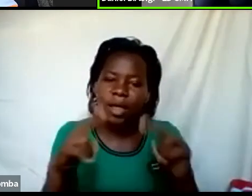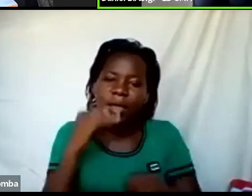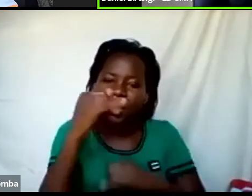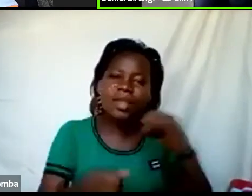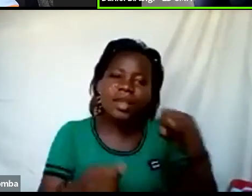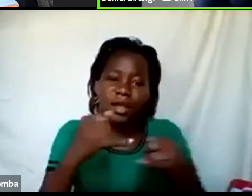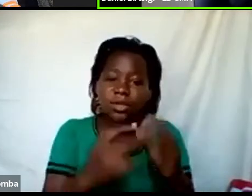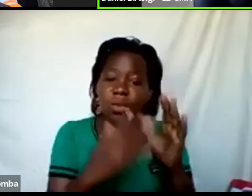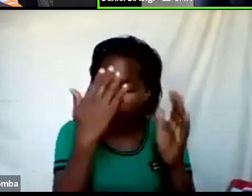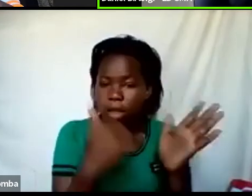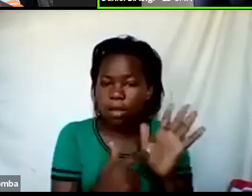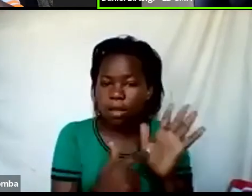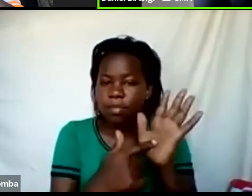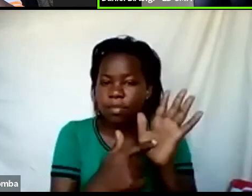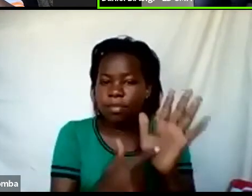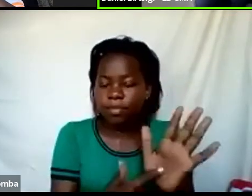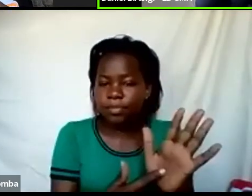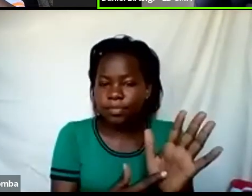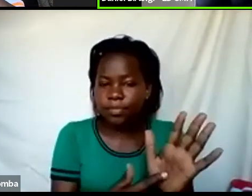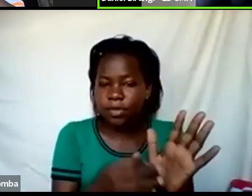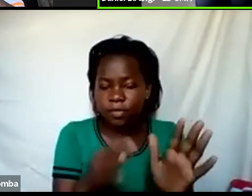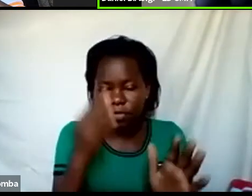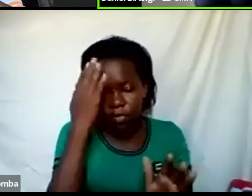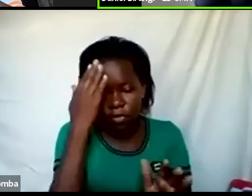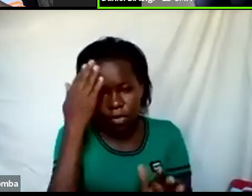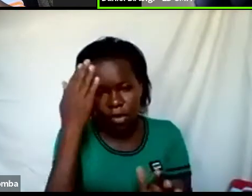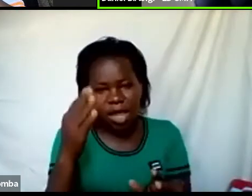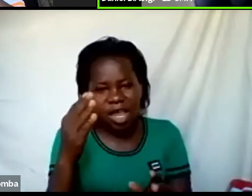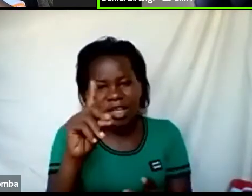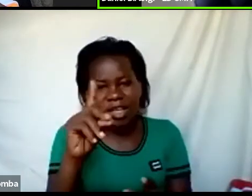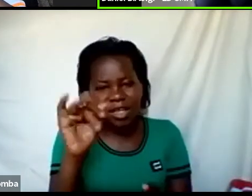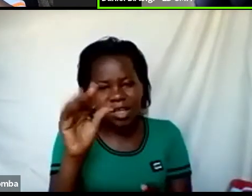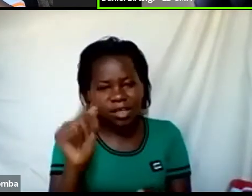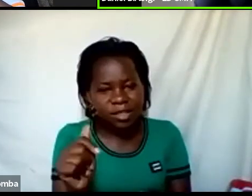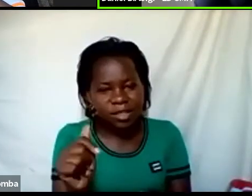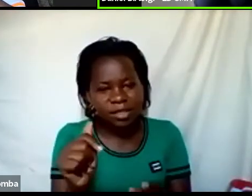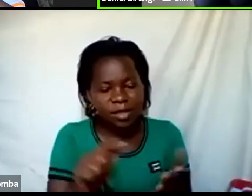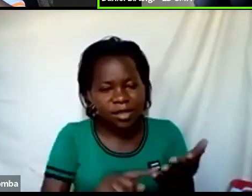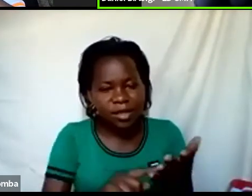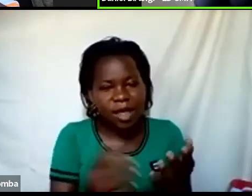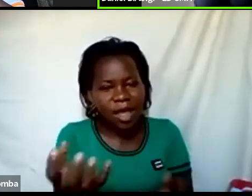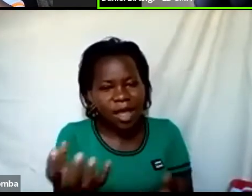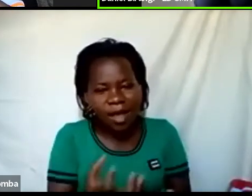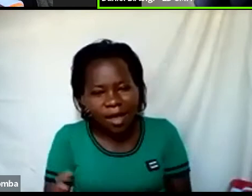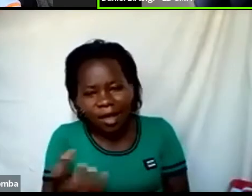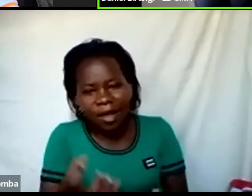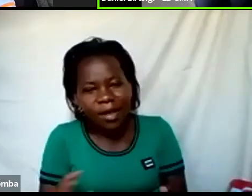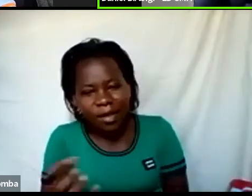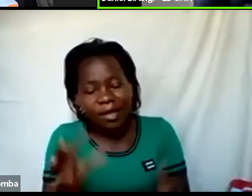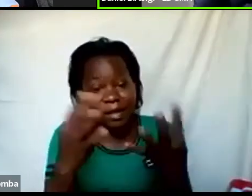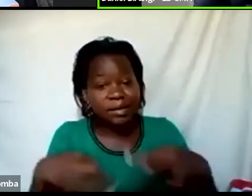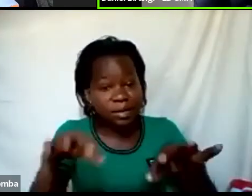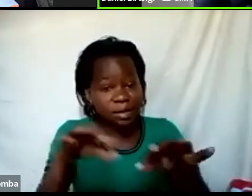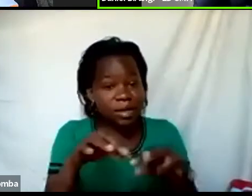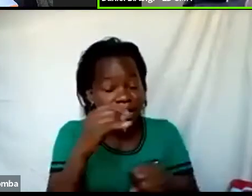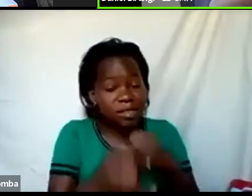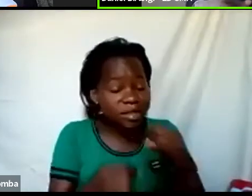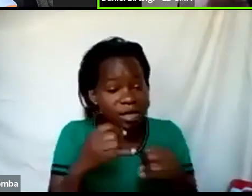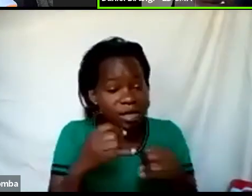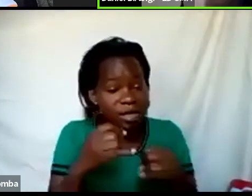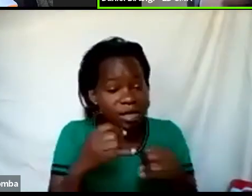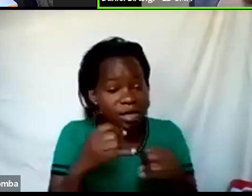know that data analytics is a key competitive factor for international manufacturers, then you know for certain